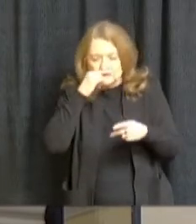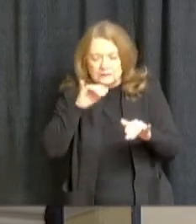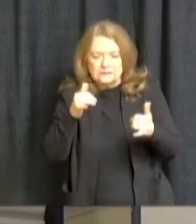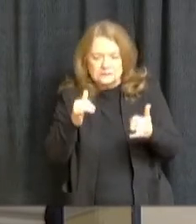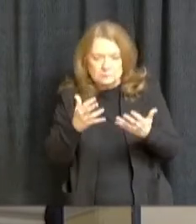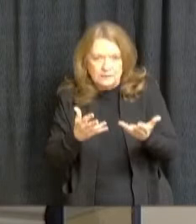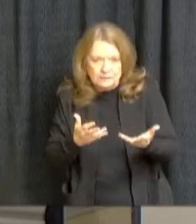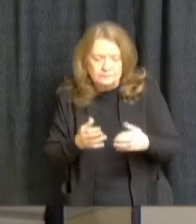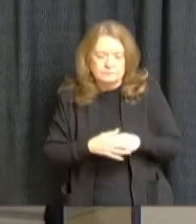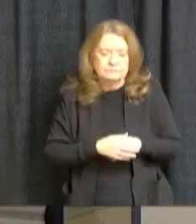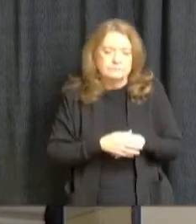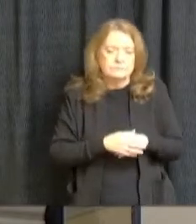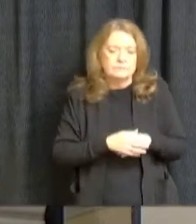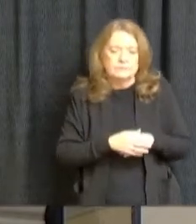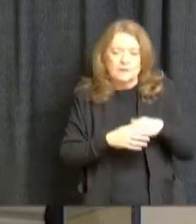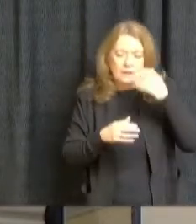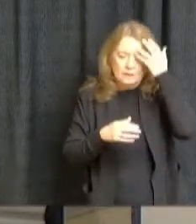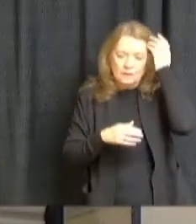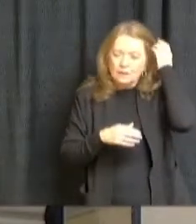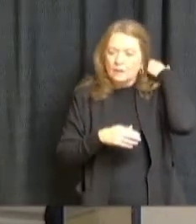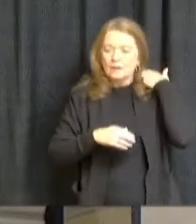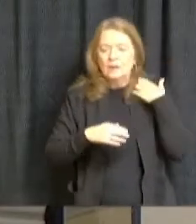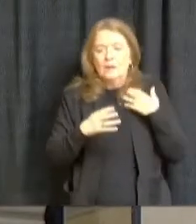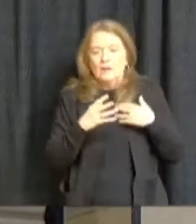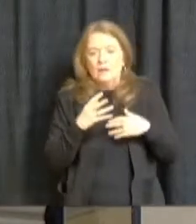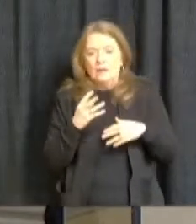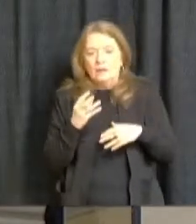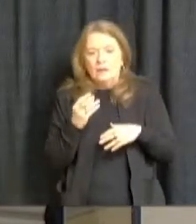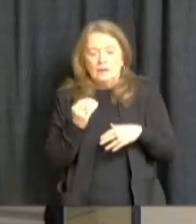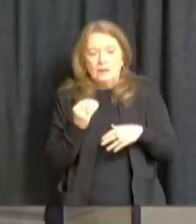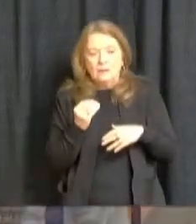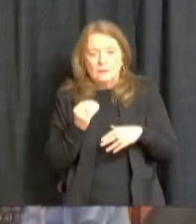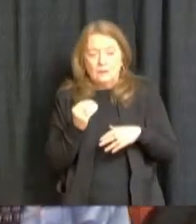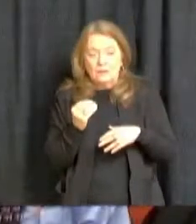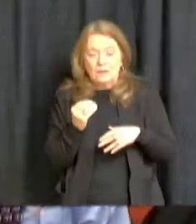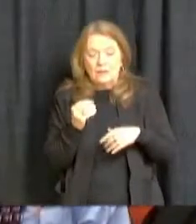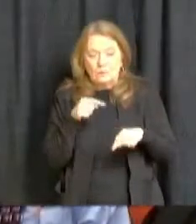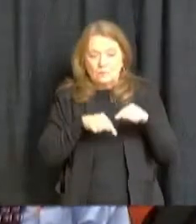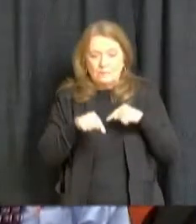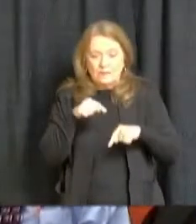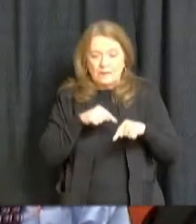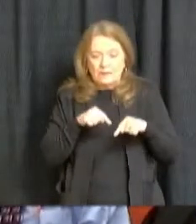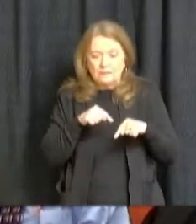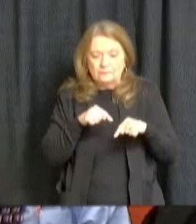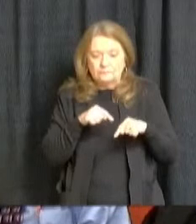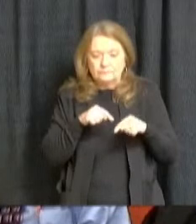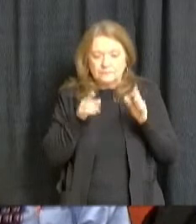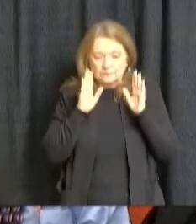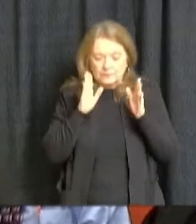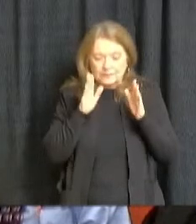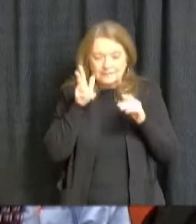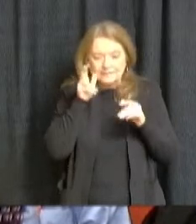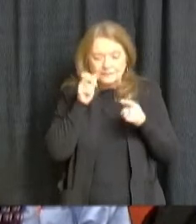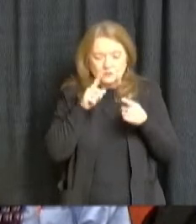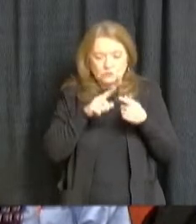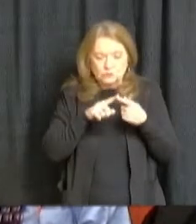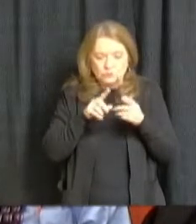Right. I went back to pay attention, and I listened to the executive meeting, and